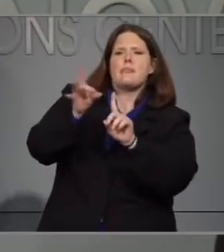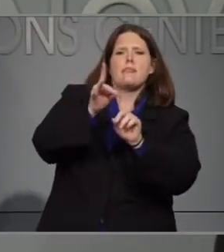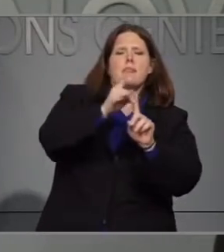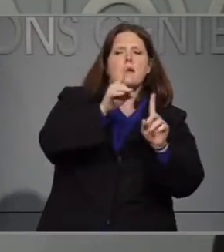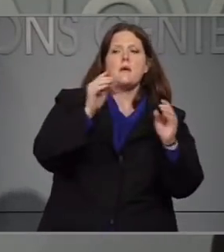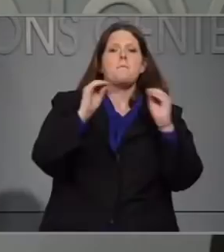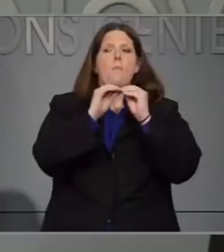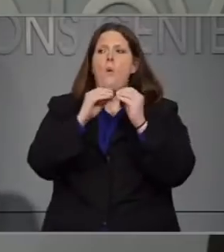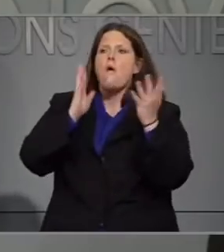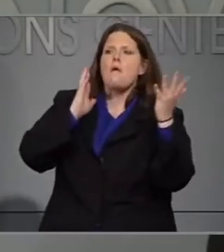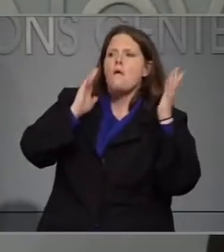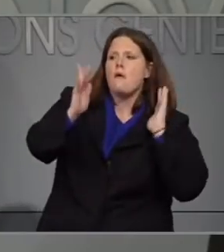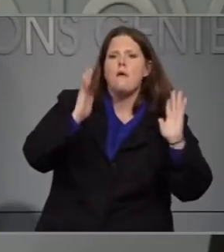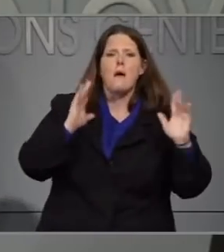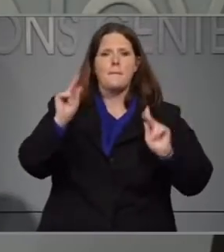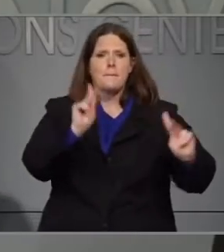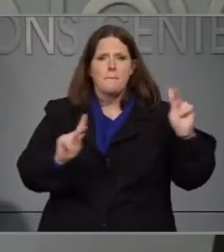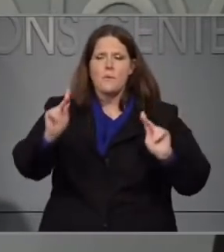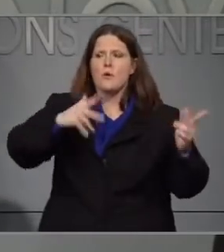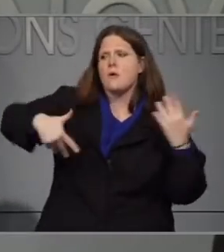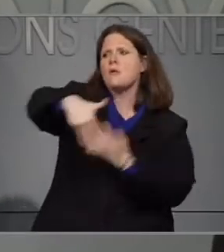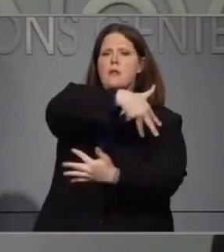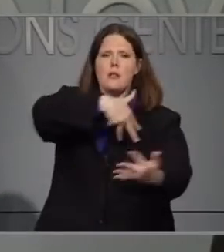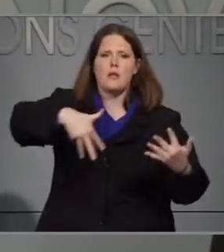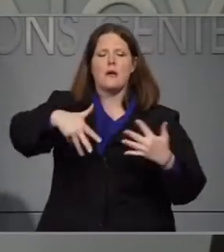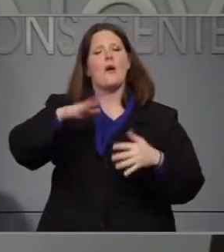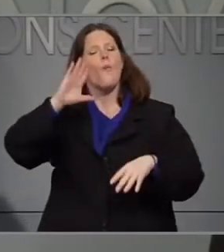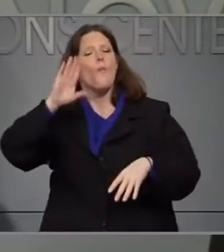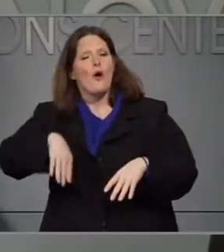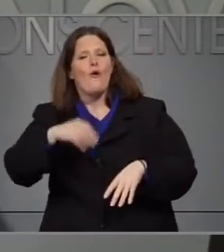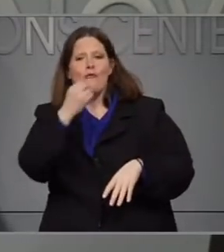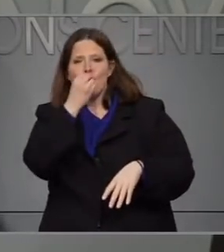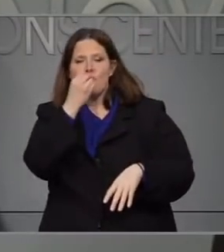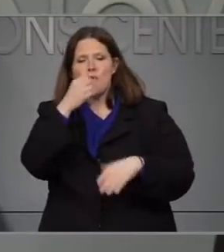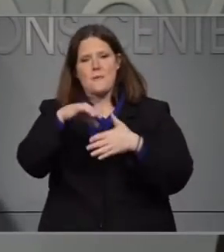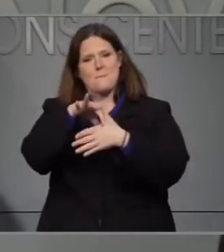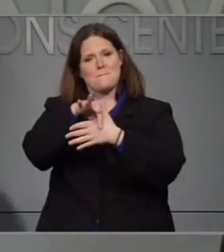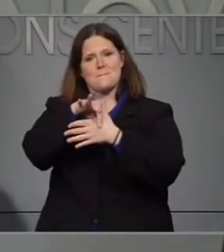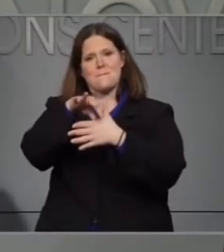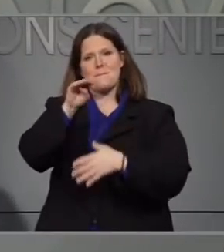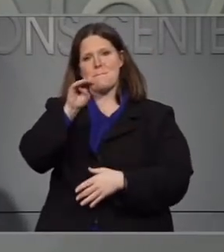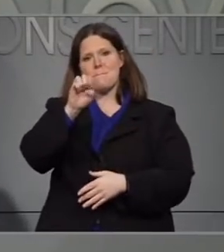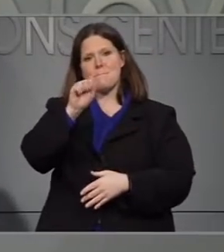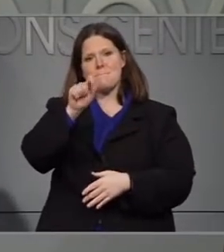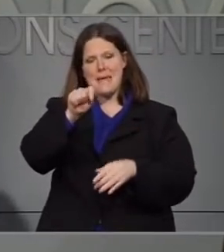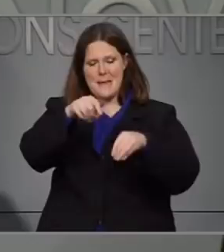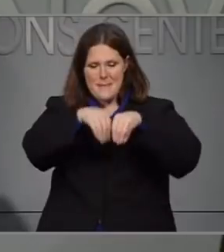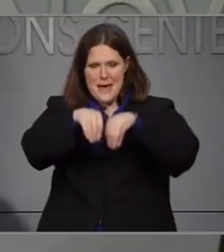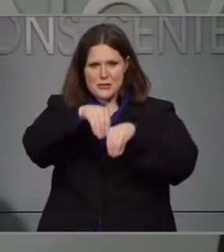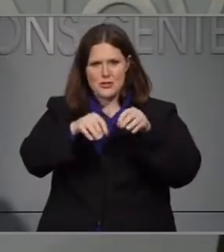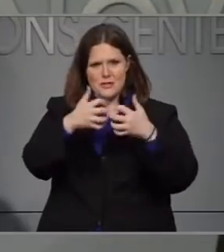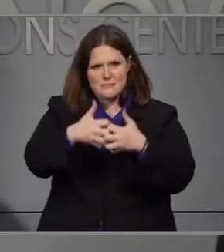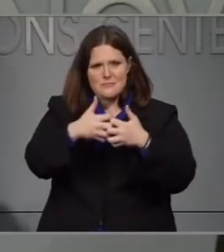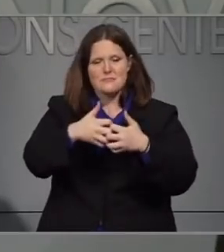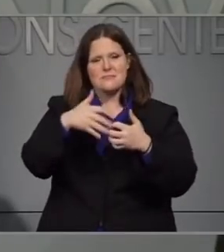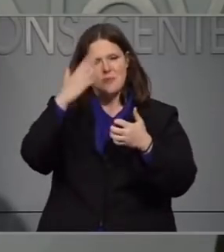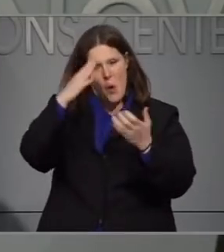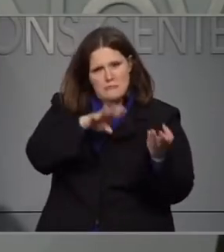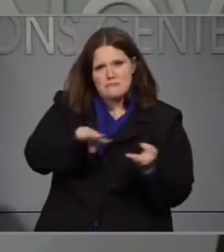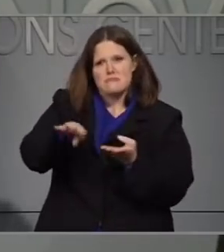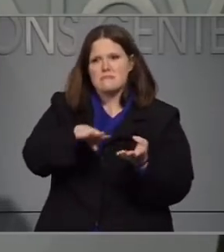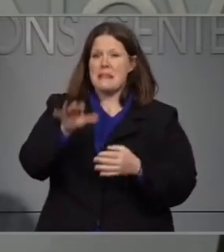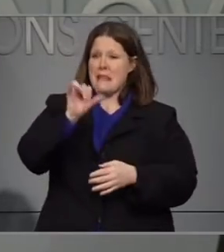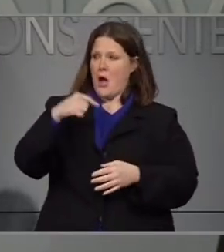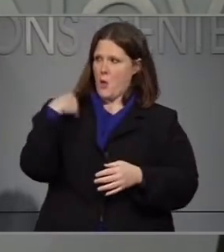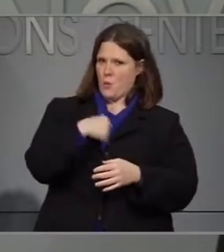general public. But we also know, obviously, the meat packing plants is a place where we're seeing viral spread. And again,